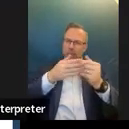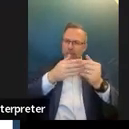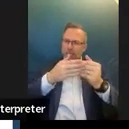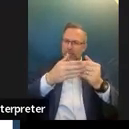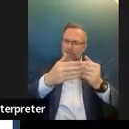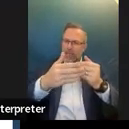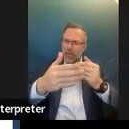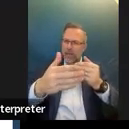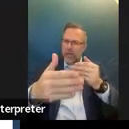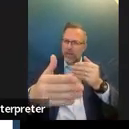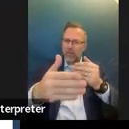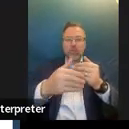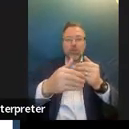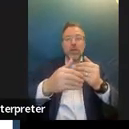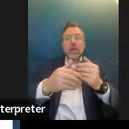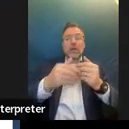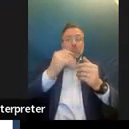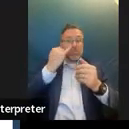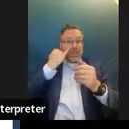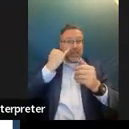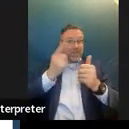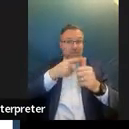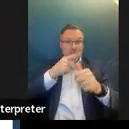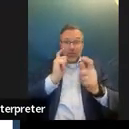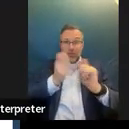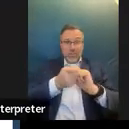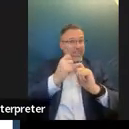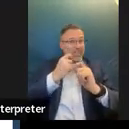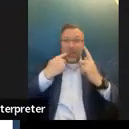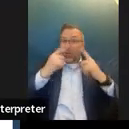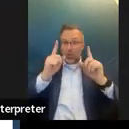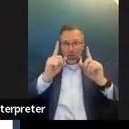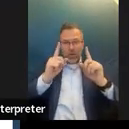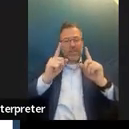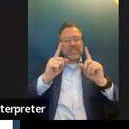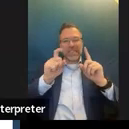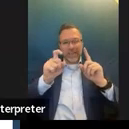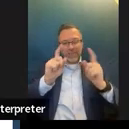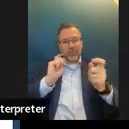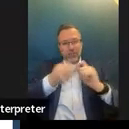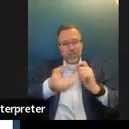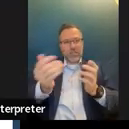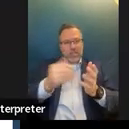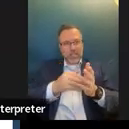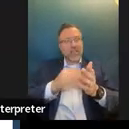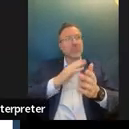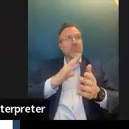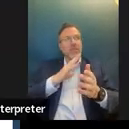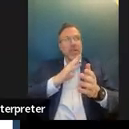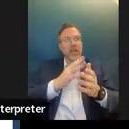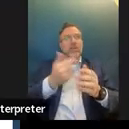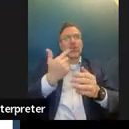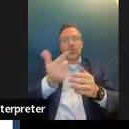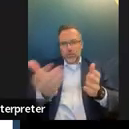works, you could see the line, the data was all over the place, and then we implemented the